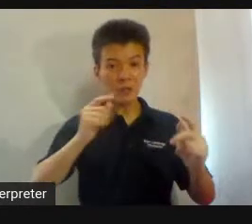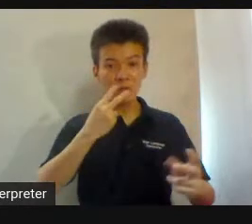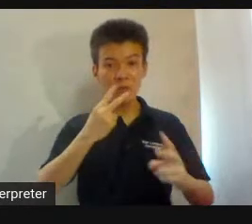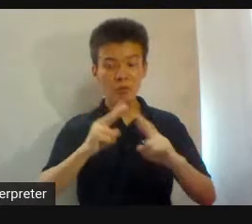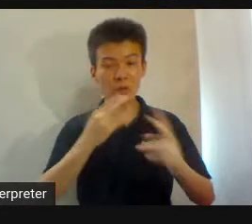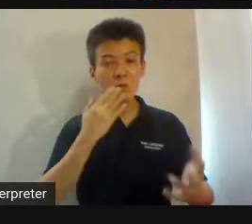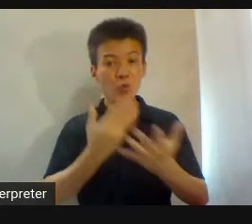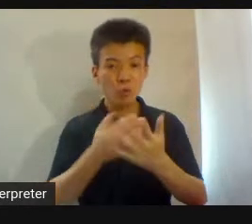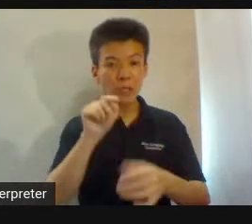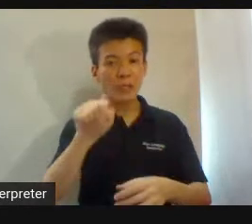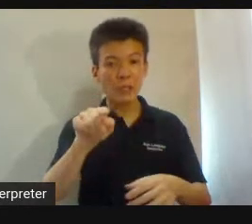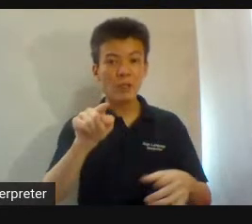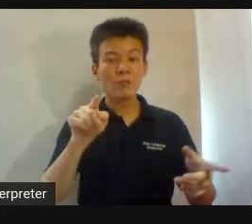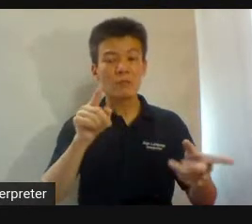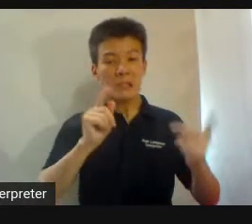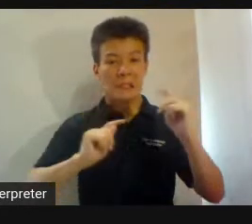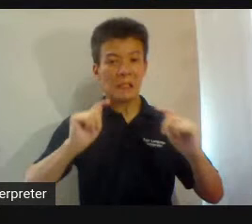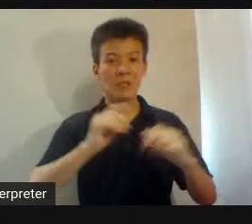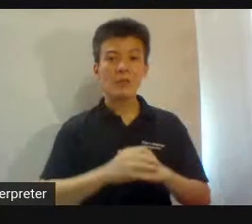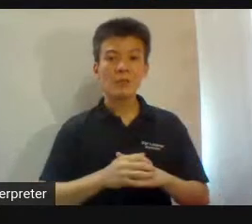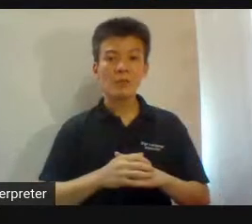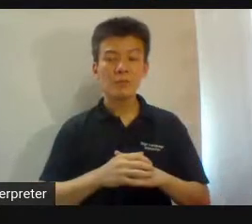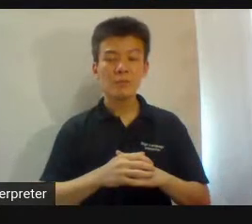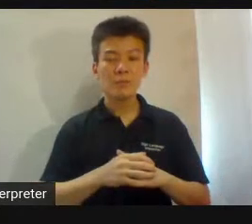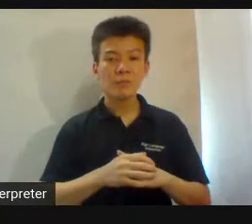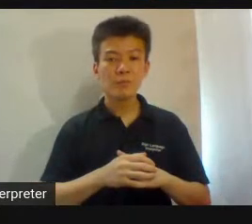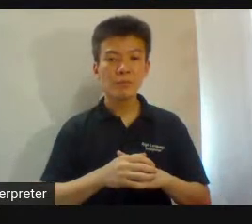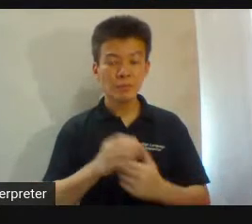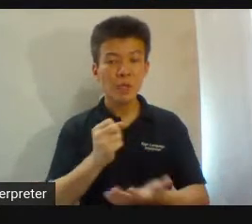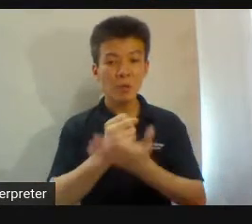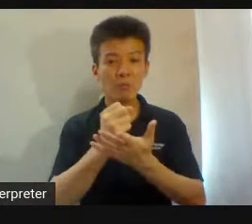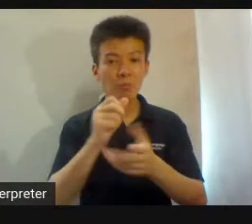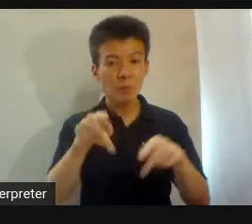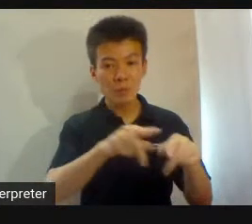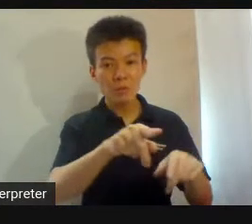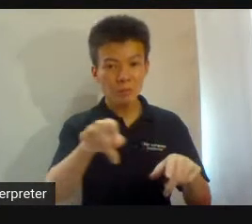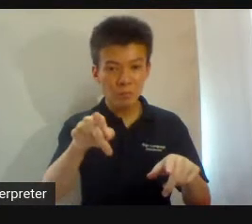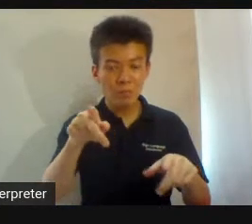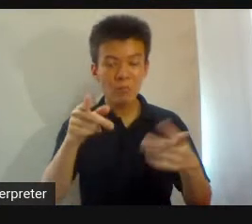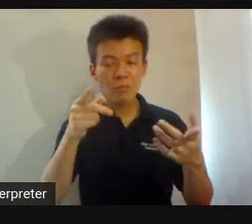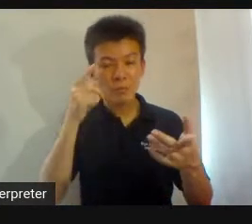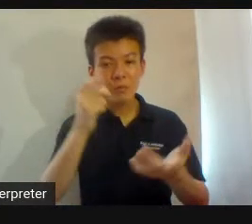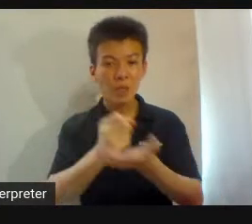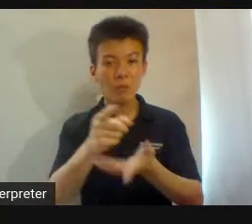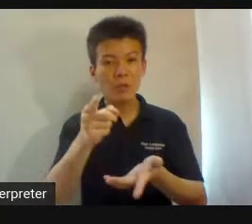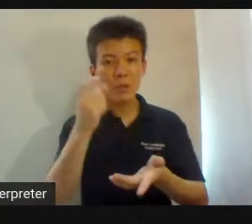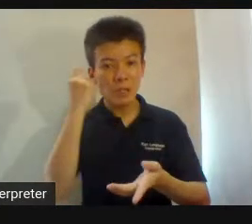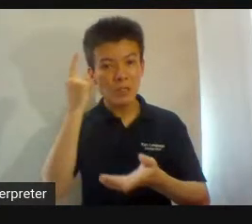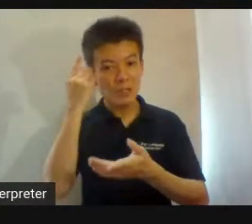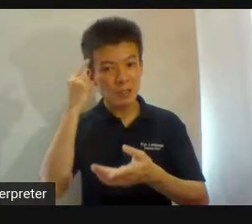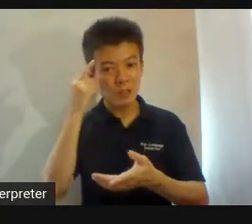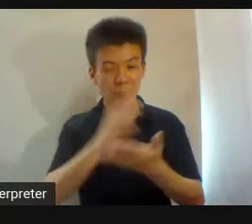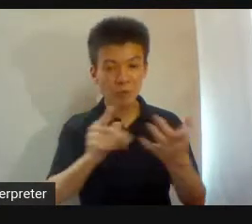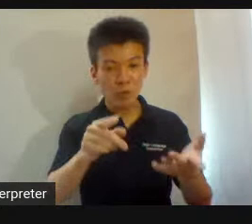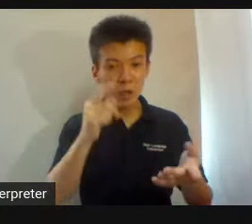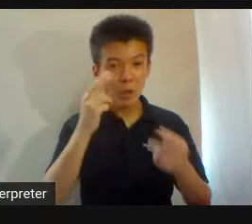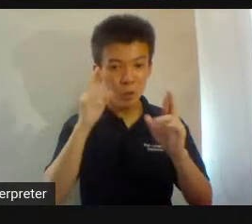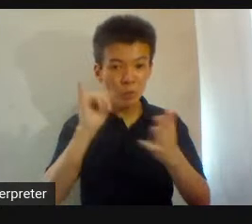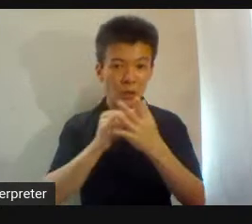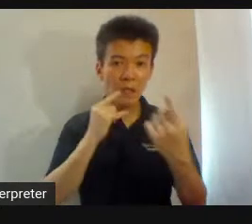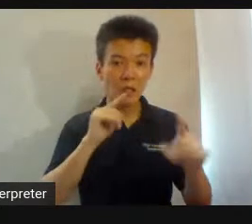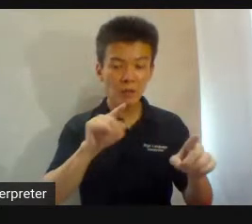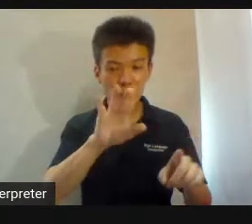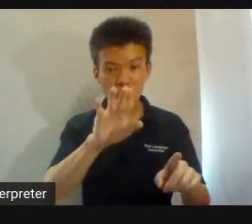that. So theatre is very good at helping people understand something for themselves. Yeah, I hope that answers your question,